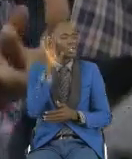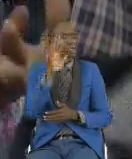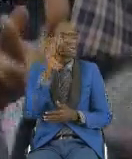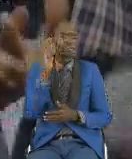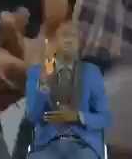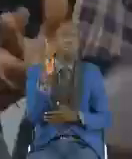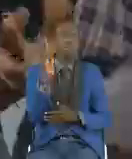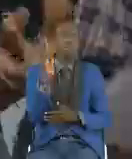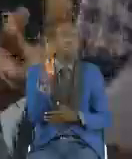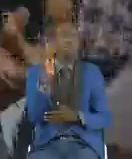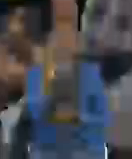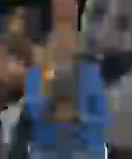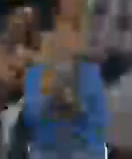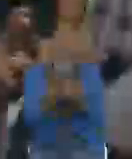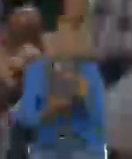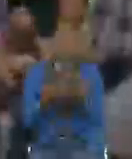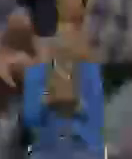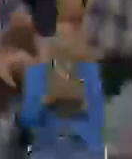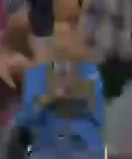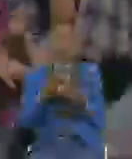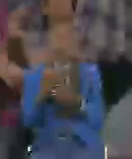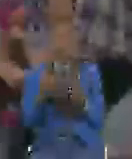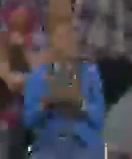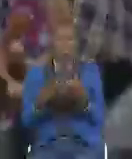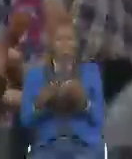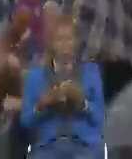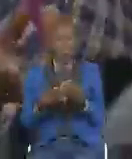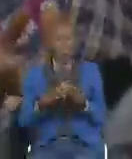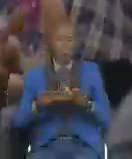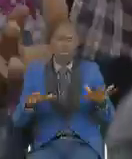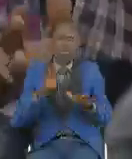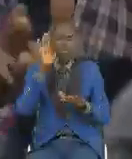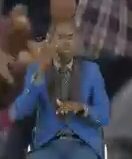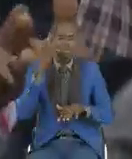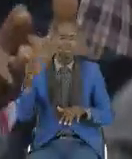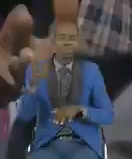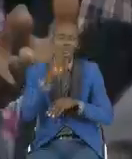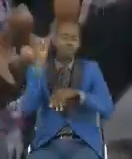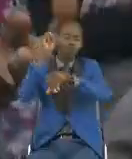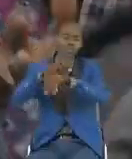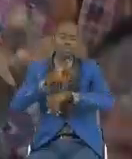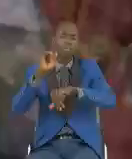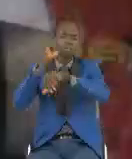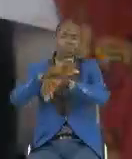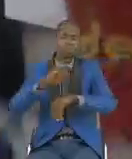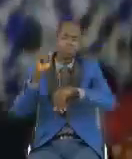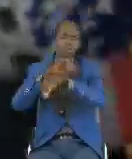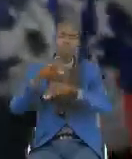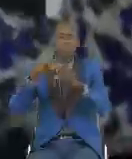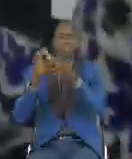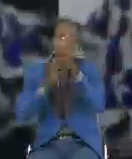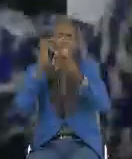Every part of this land, we will see you conquering, conquering, conquering in Jesus' name.